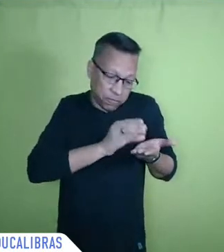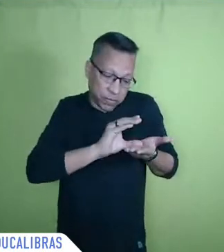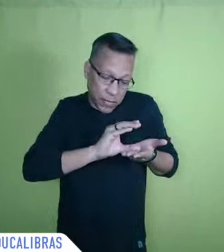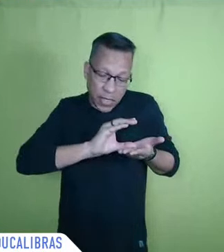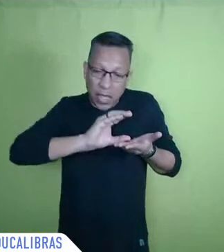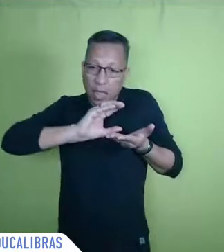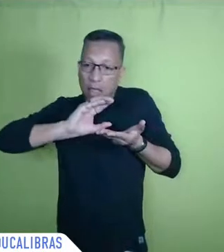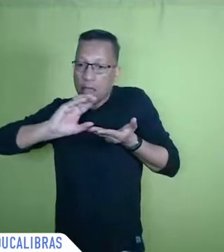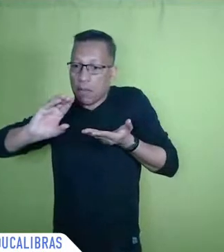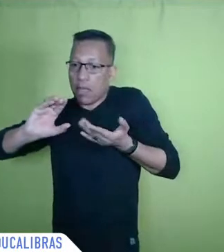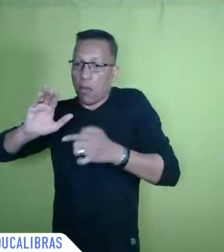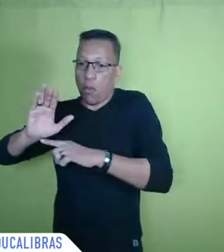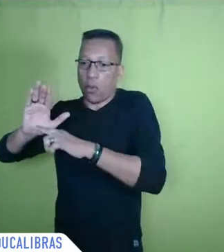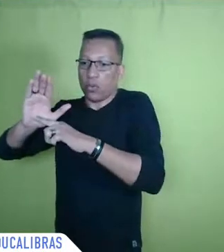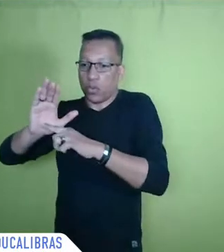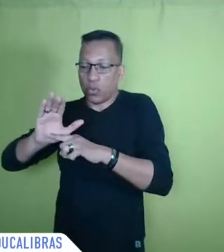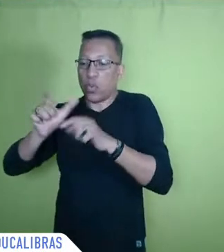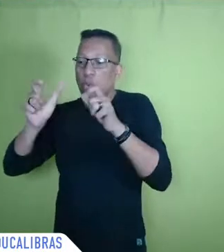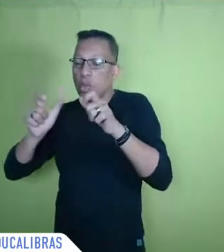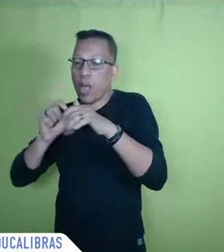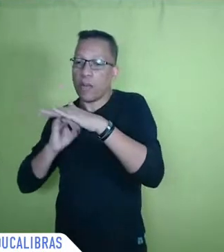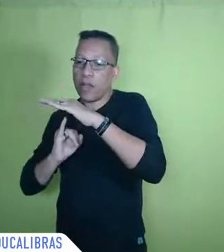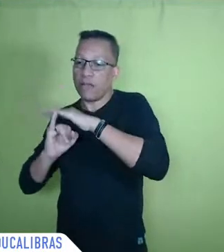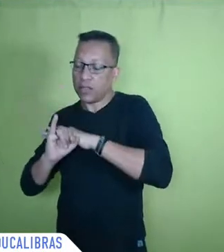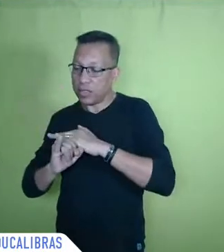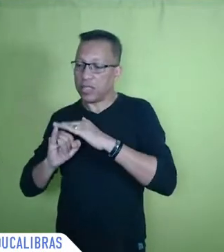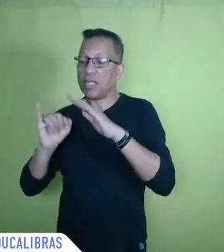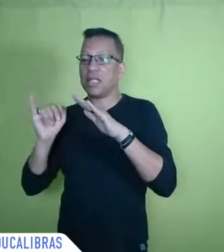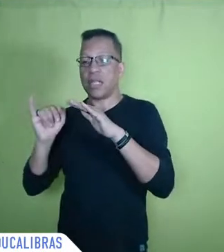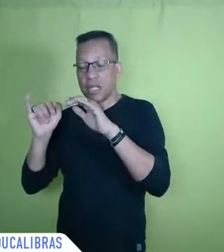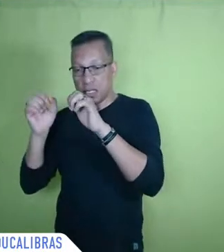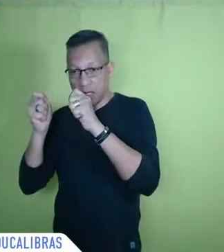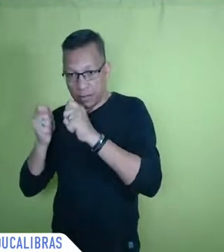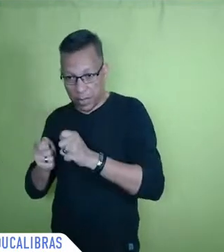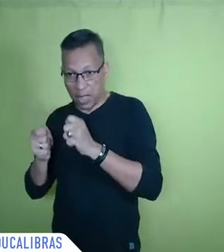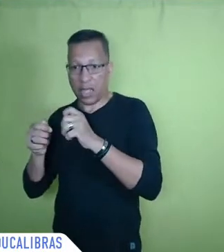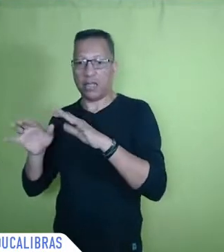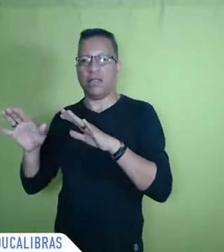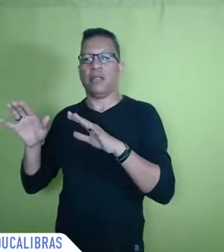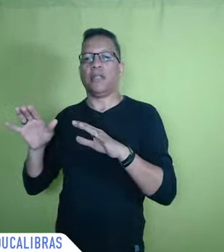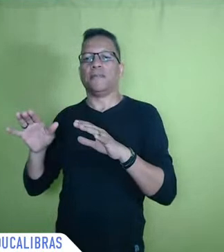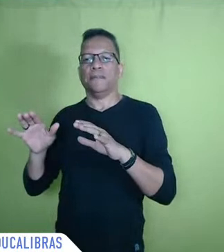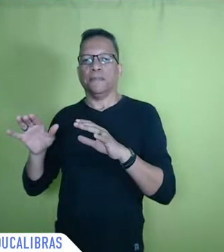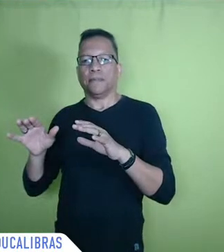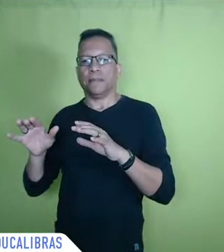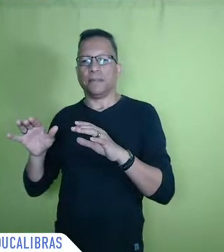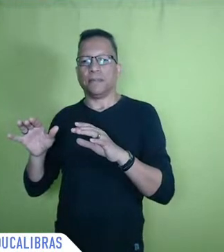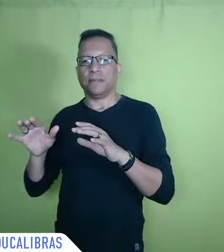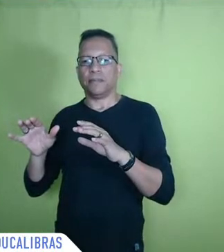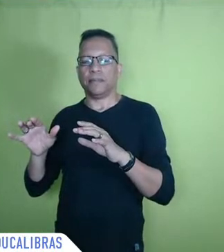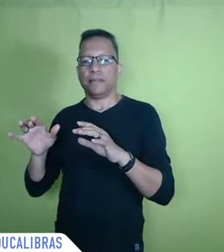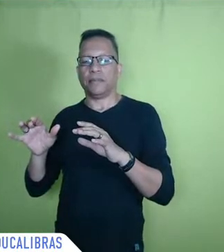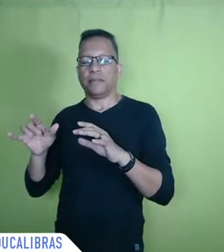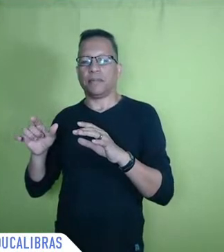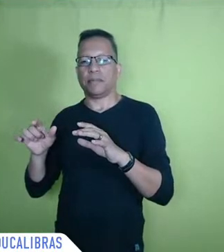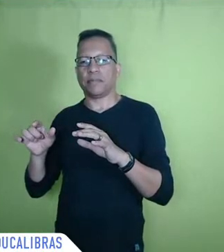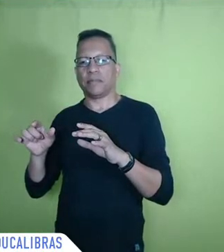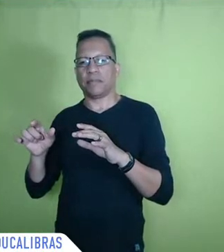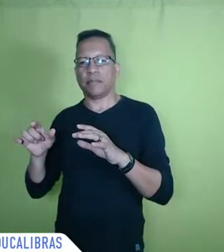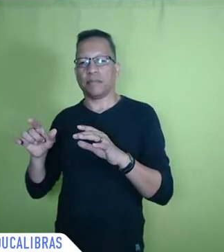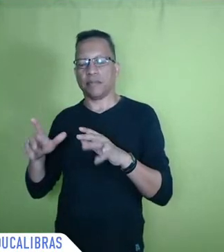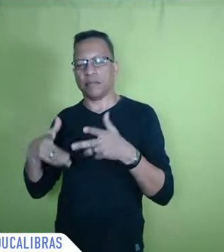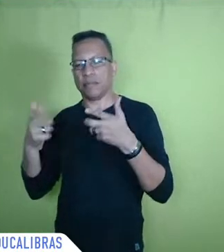give up a little bit of your riches, and you have a better environment for investing. You have more